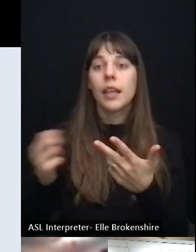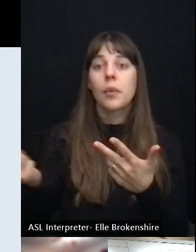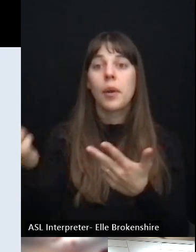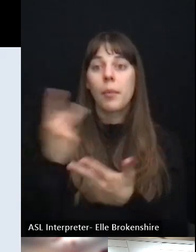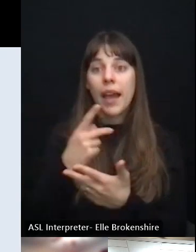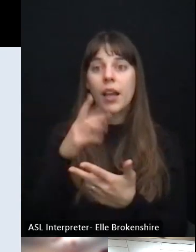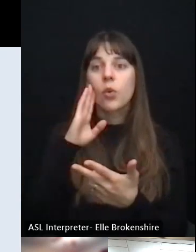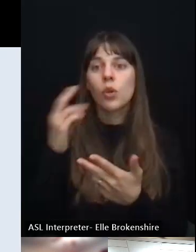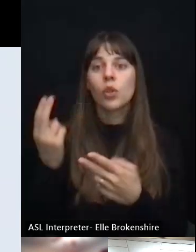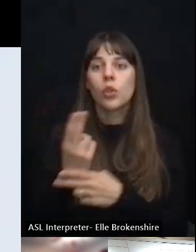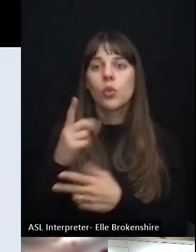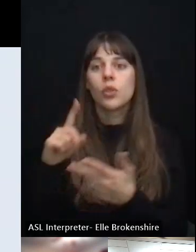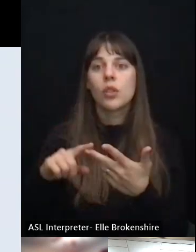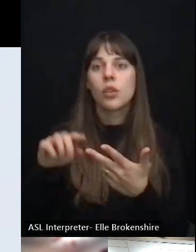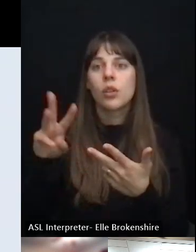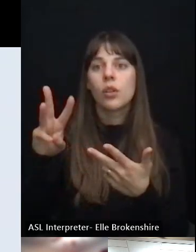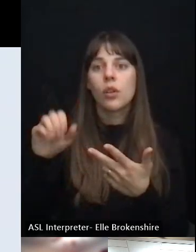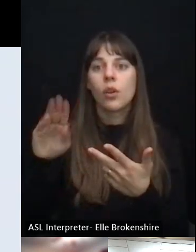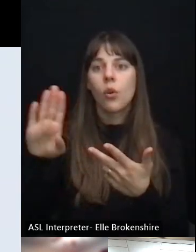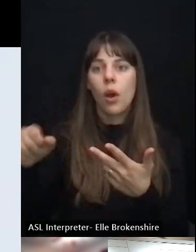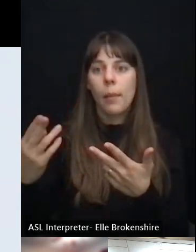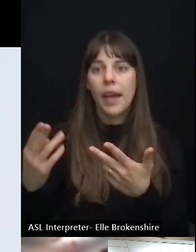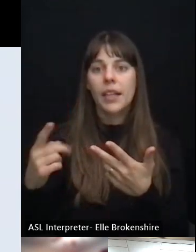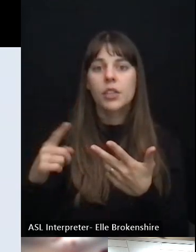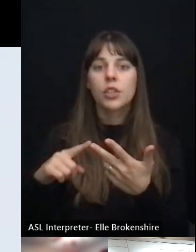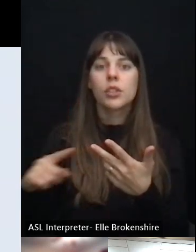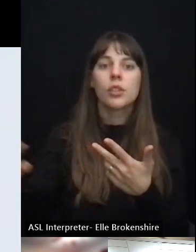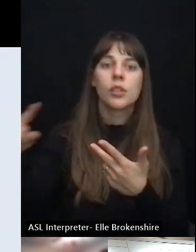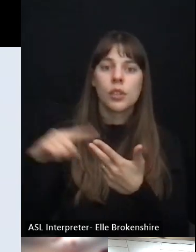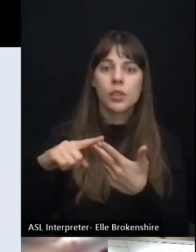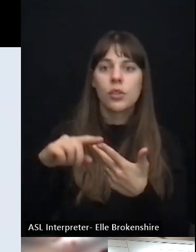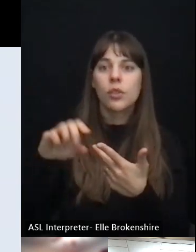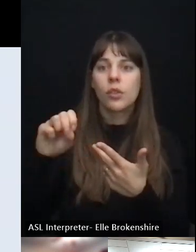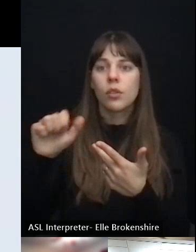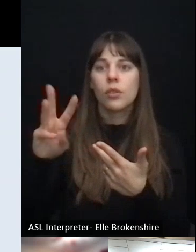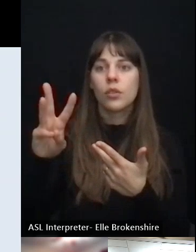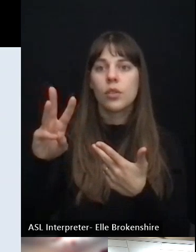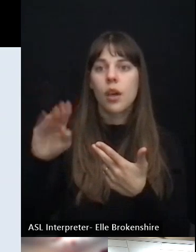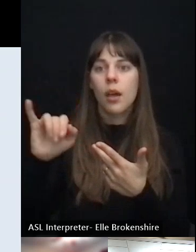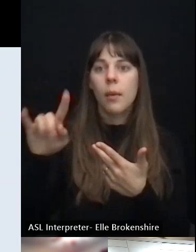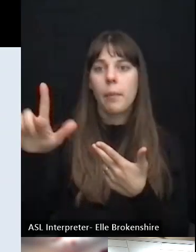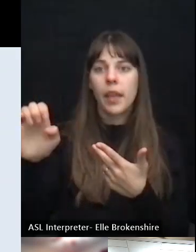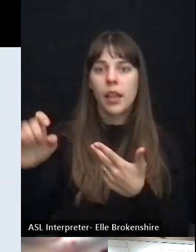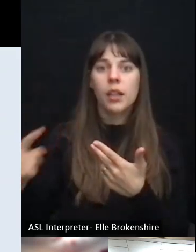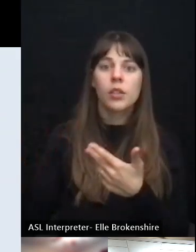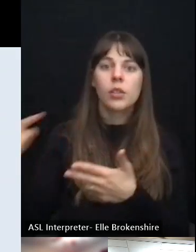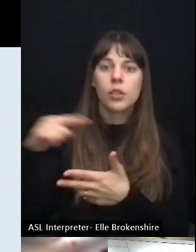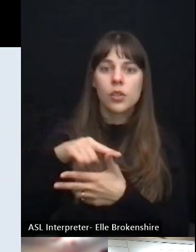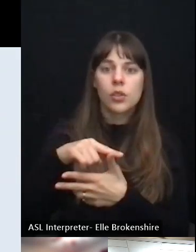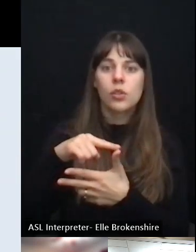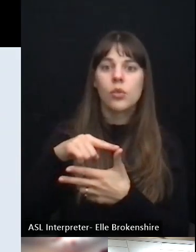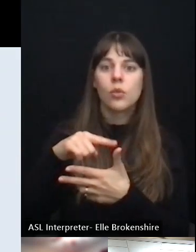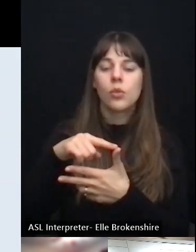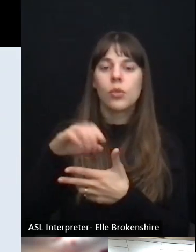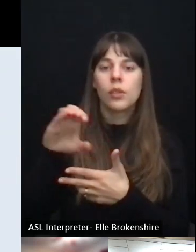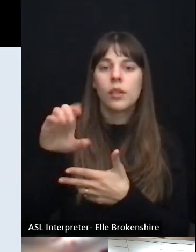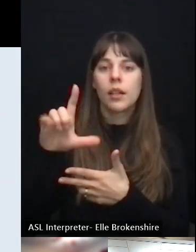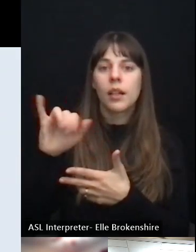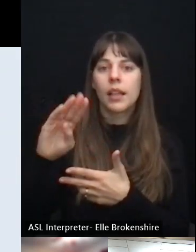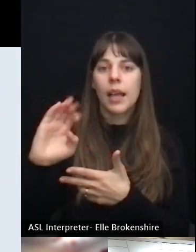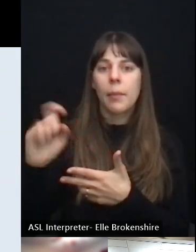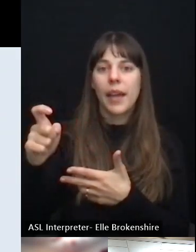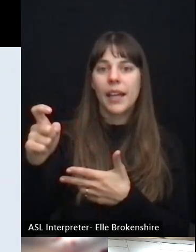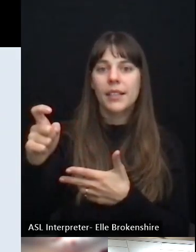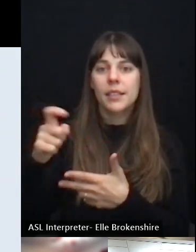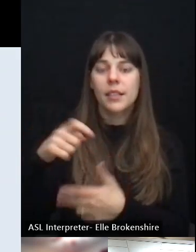Warrington back toward Climax Street to its regular routing. Okay. So they're it will not not separate. cut into the junction. I believe